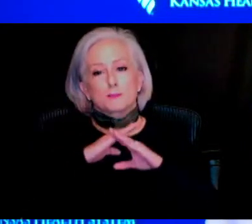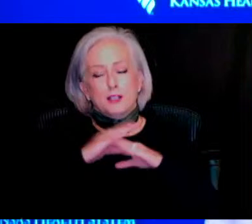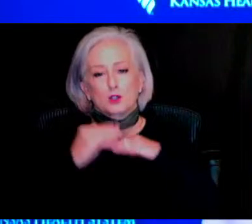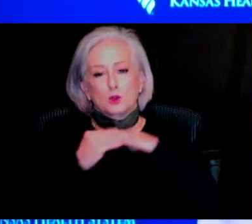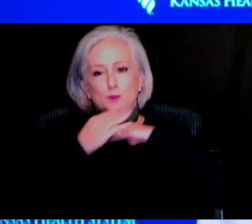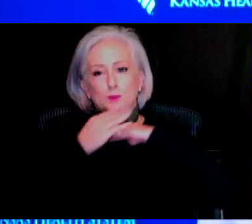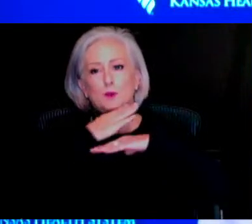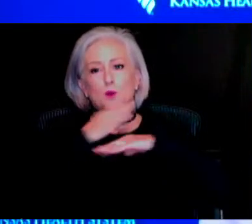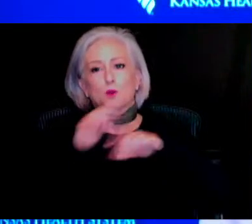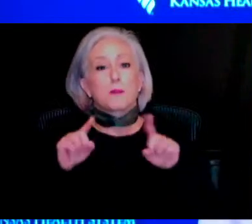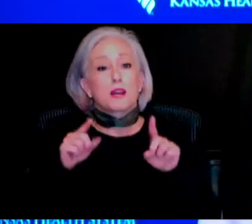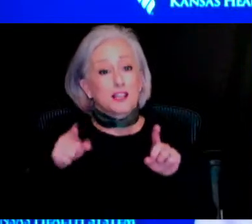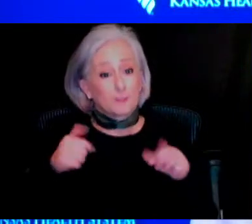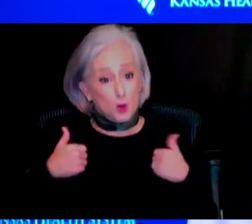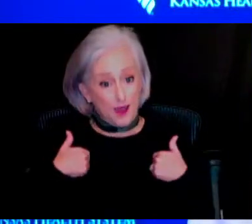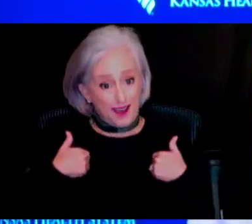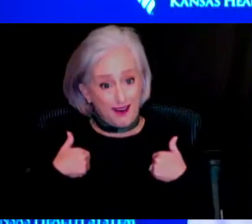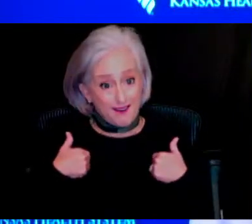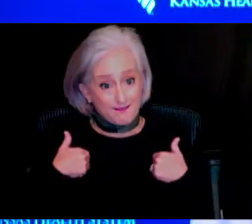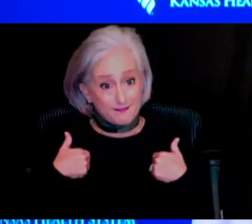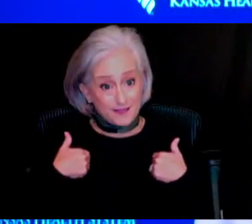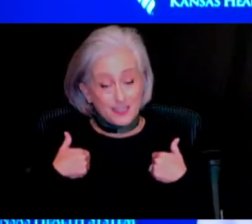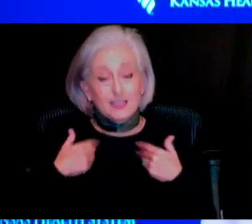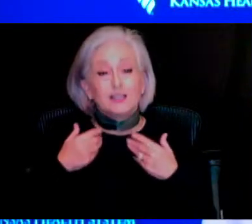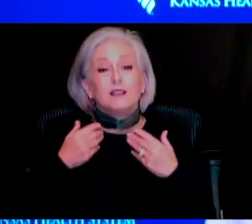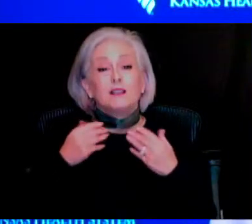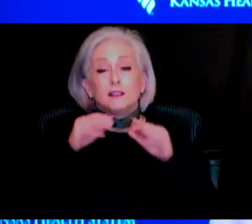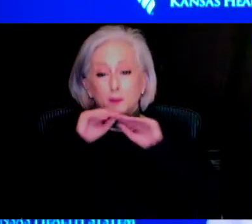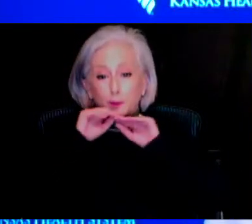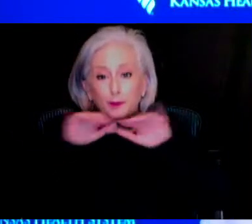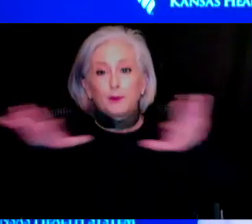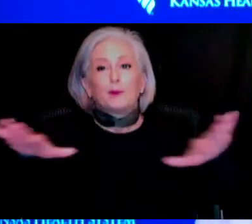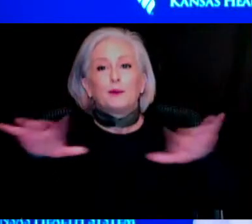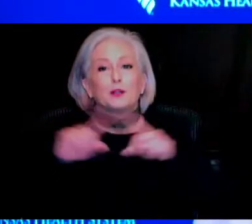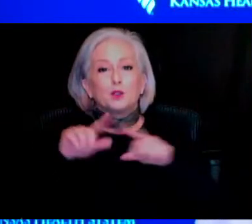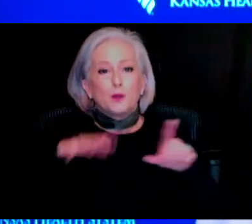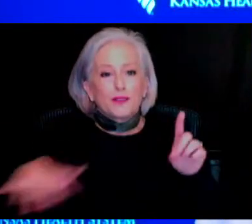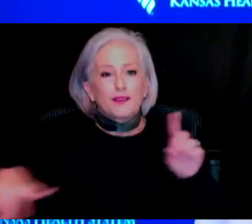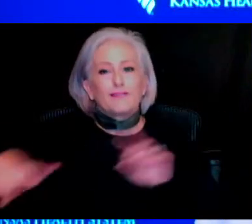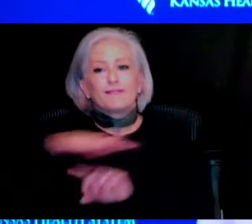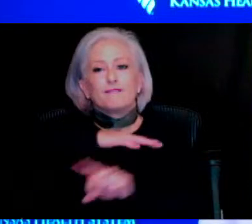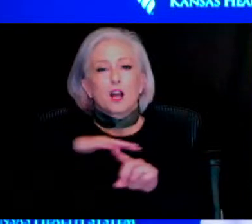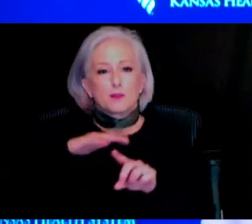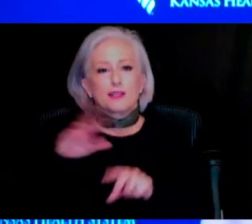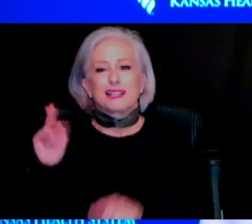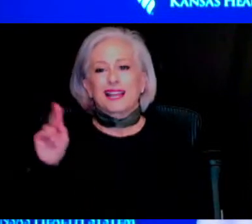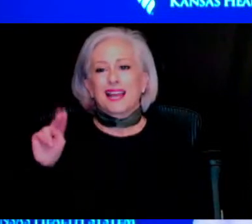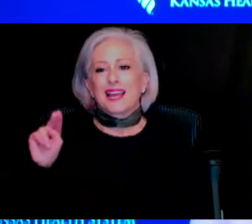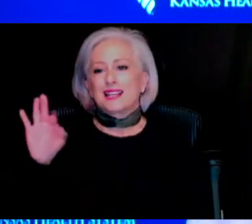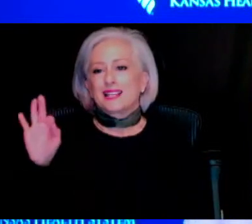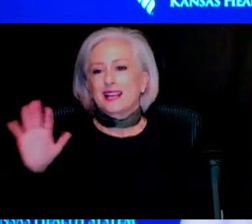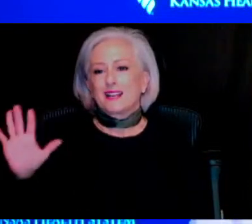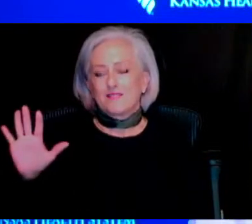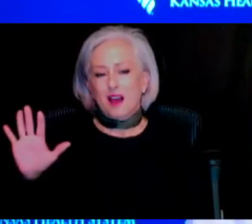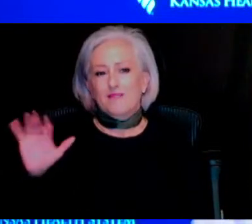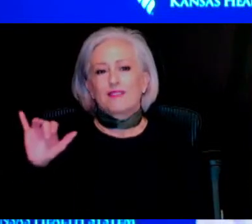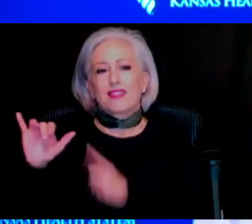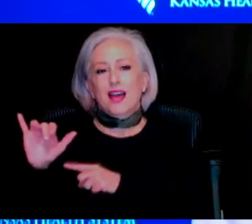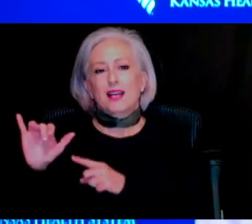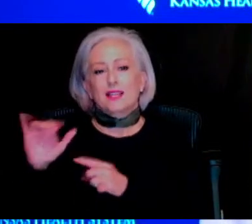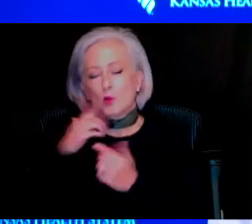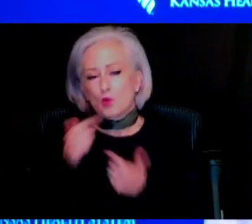you have it, expressing it out into the environment using one of those KN95s really is still, the recommendation